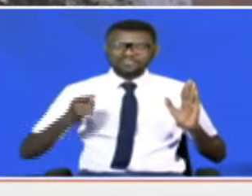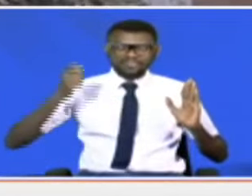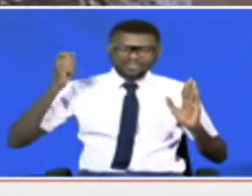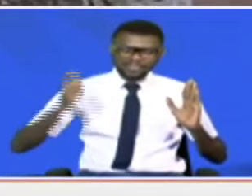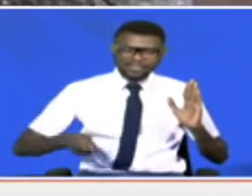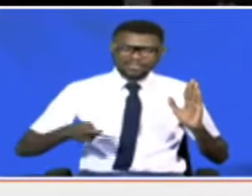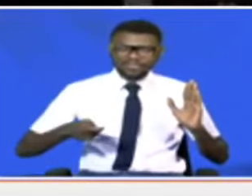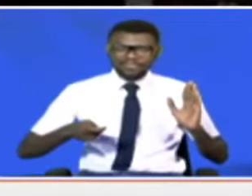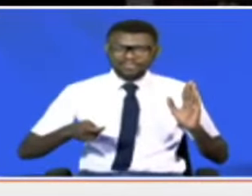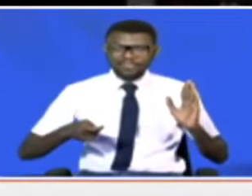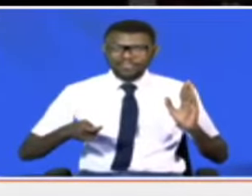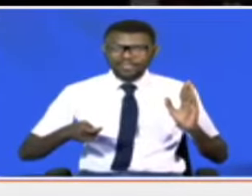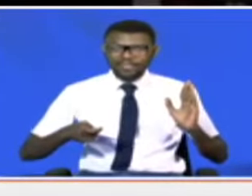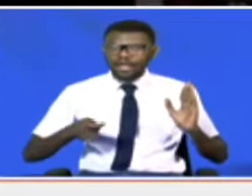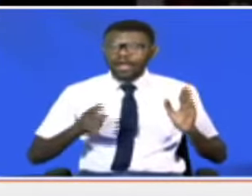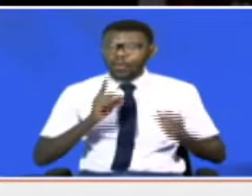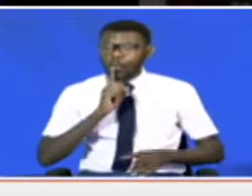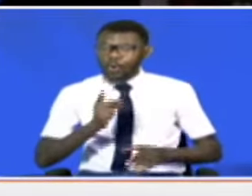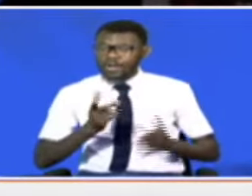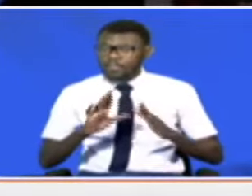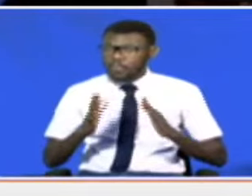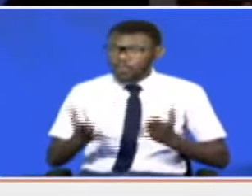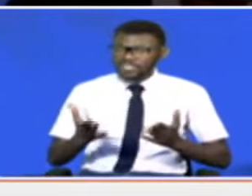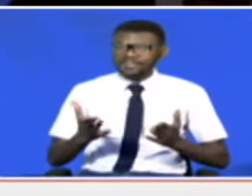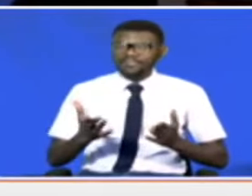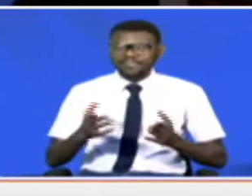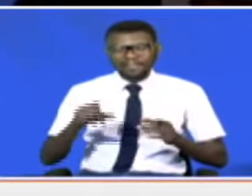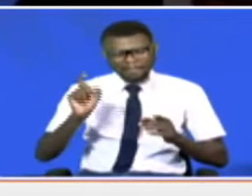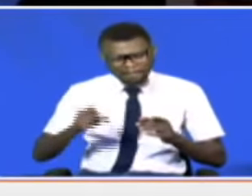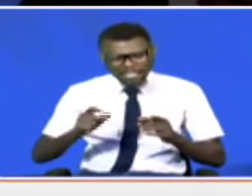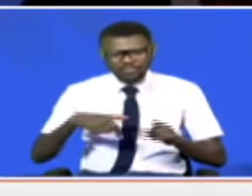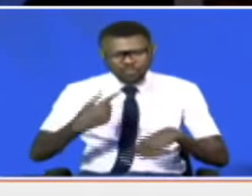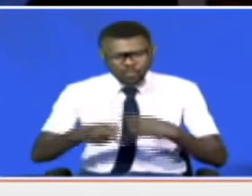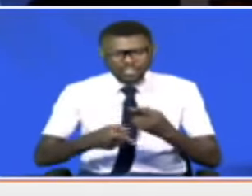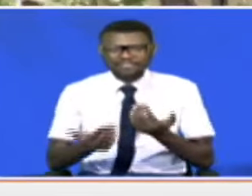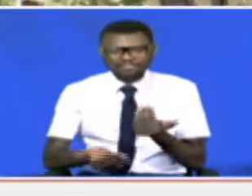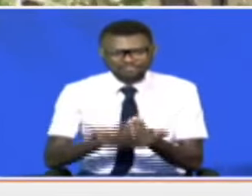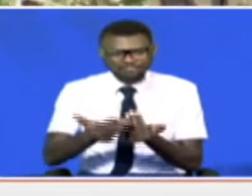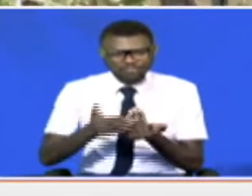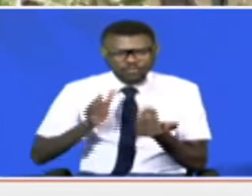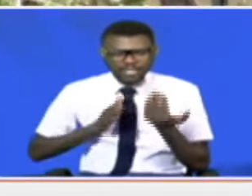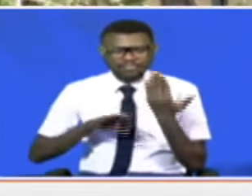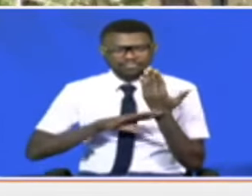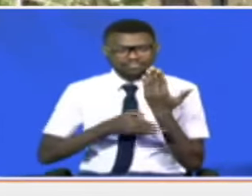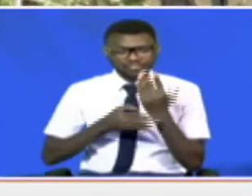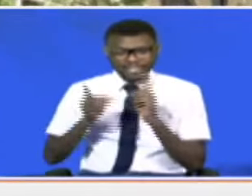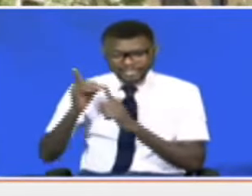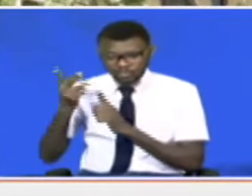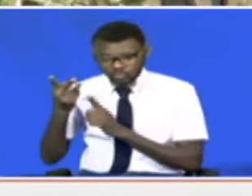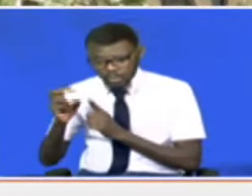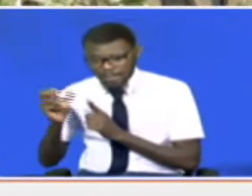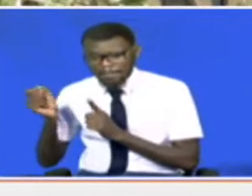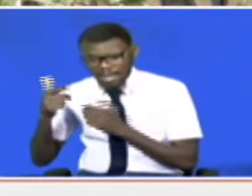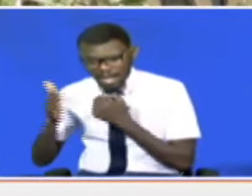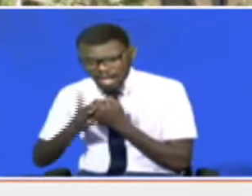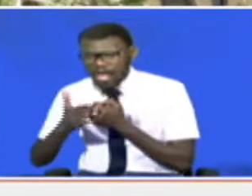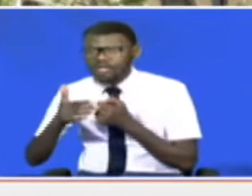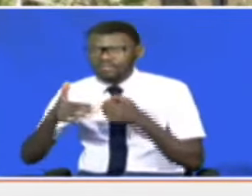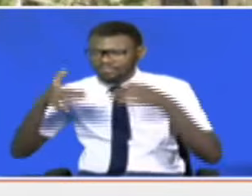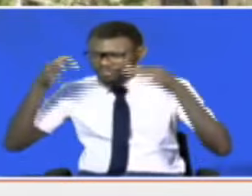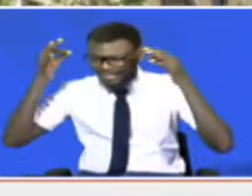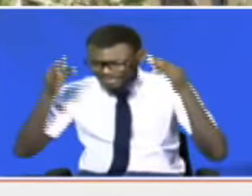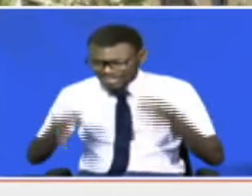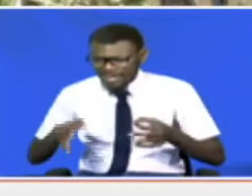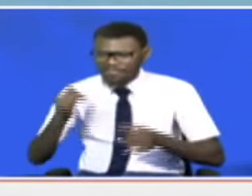Justice Lydia Achode ordered that status quo be maintained until September 20th, when it will deliver a ruling. The ruling